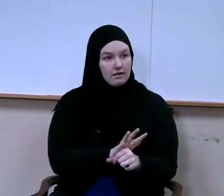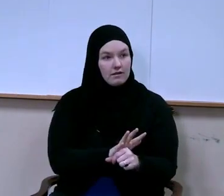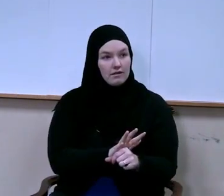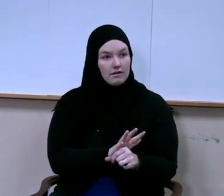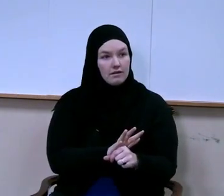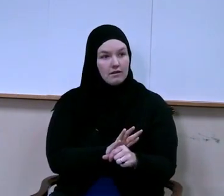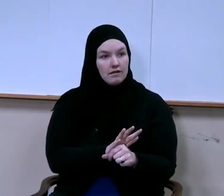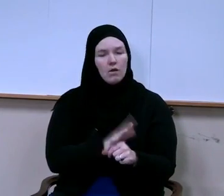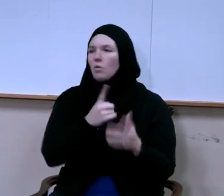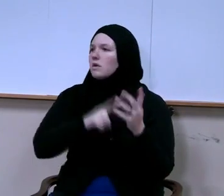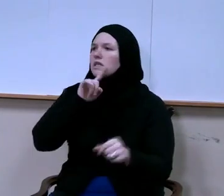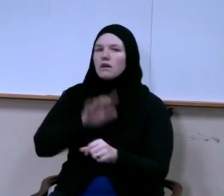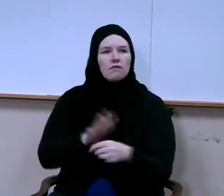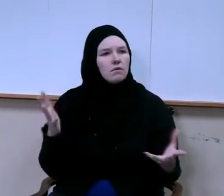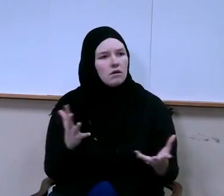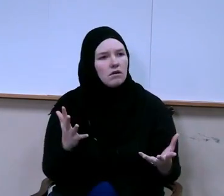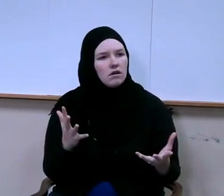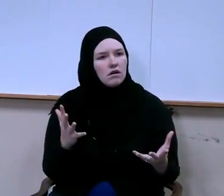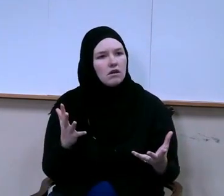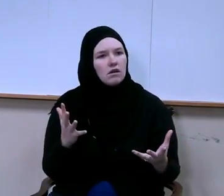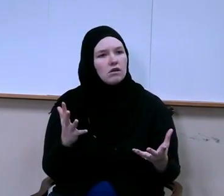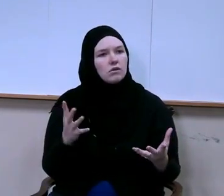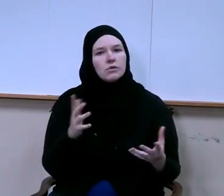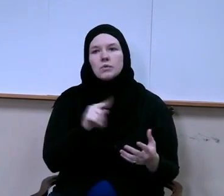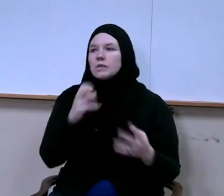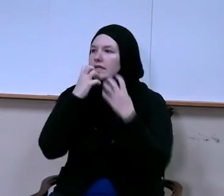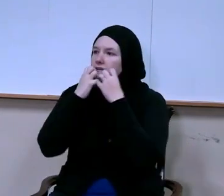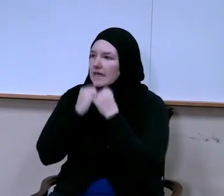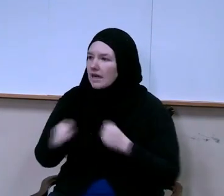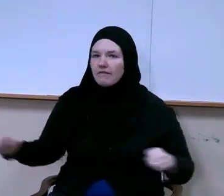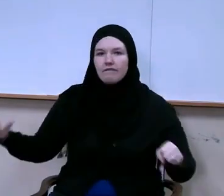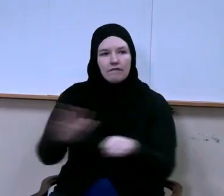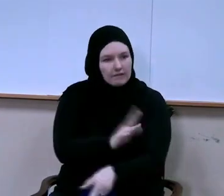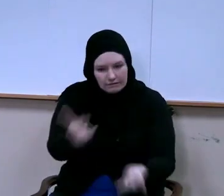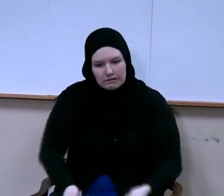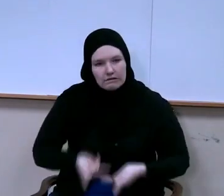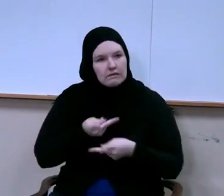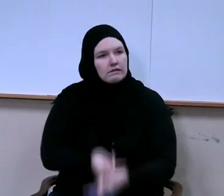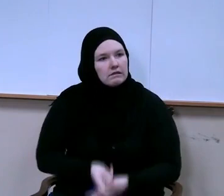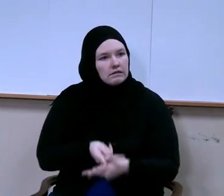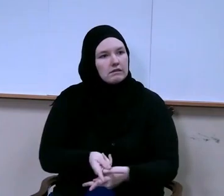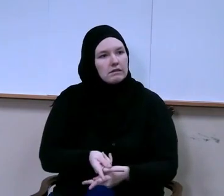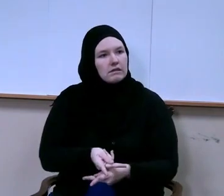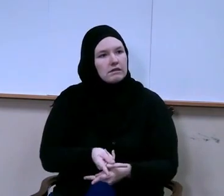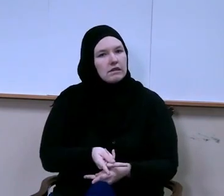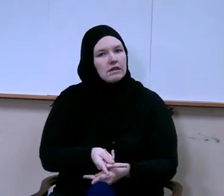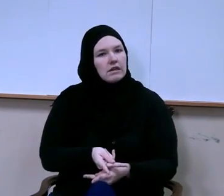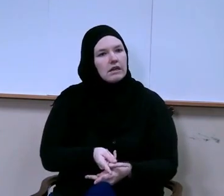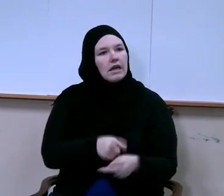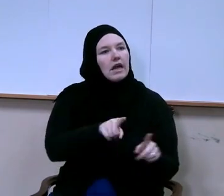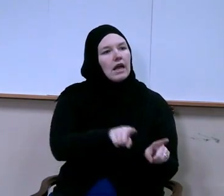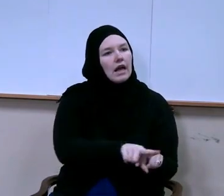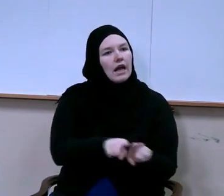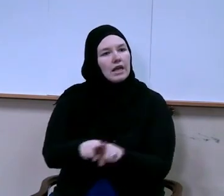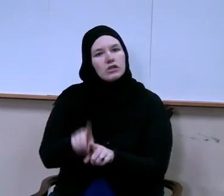from you. What is the covenant? The covenant is to care fully for your dependents as you